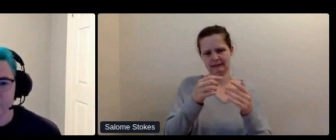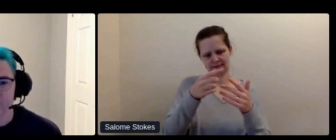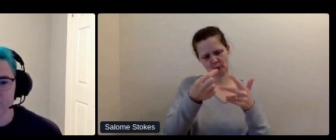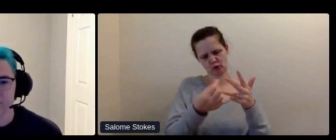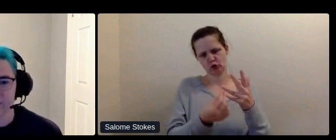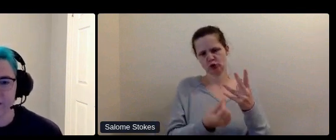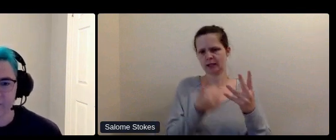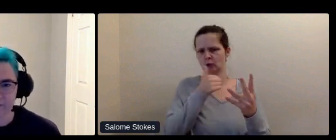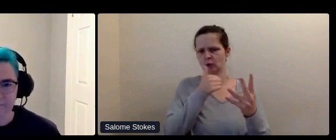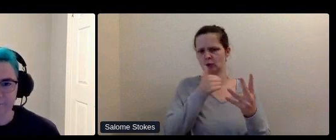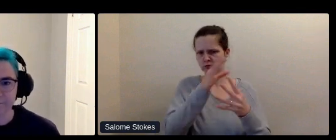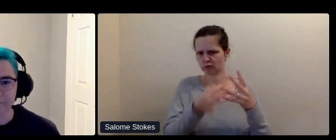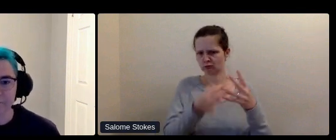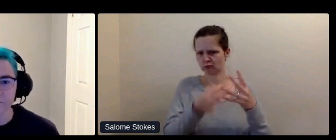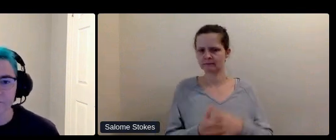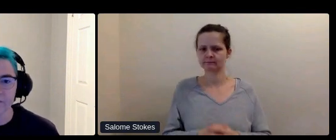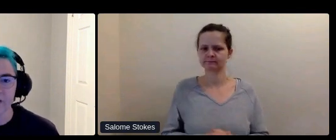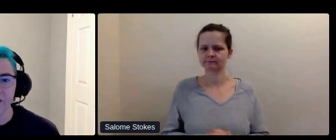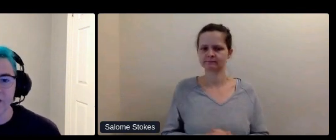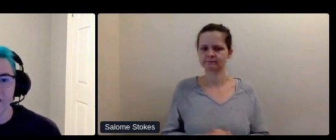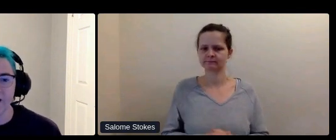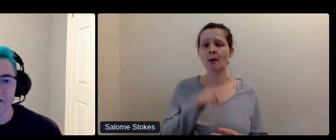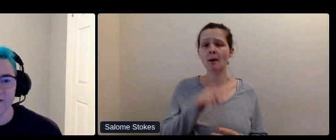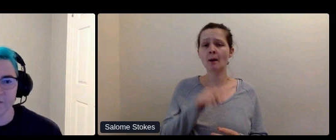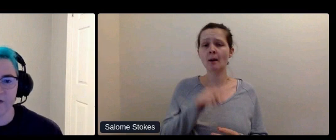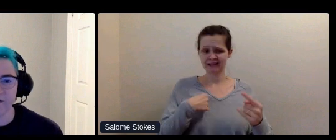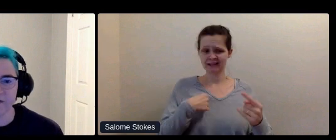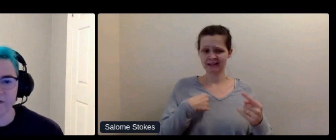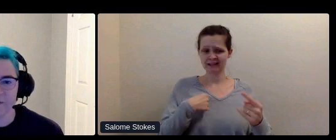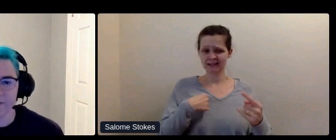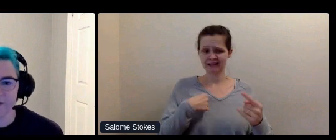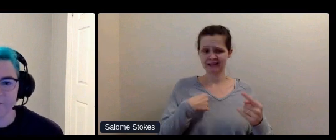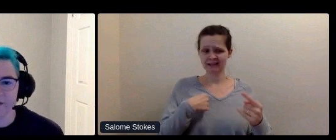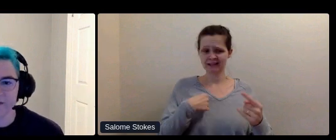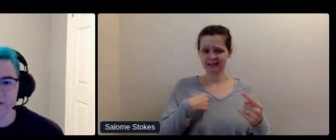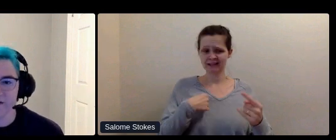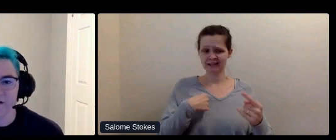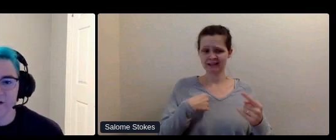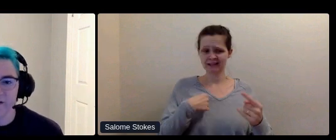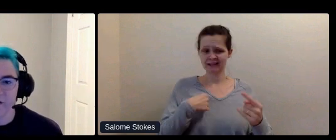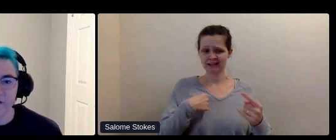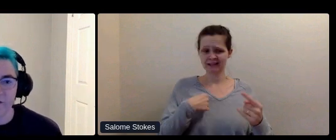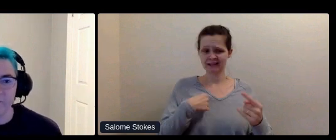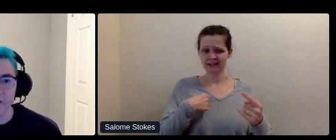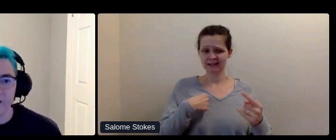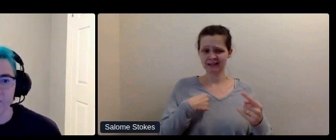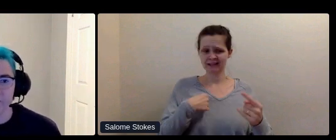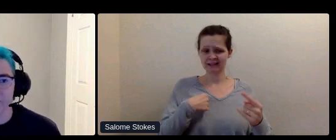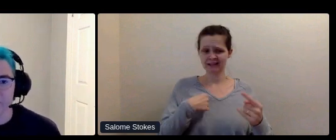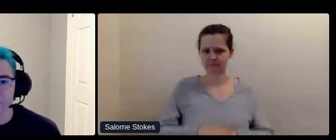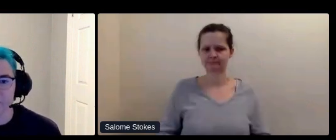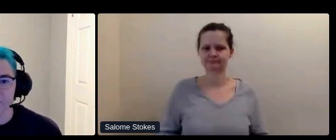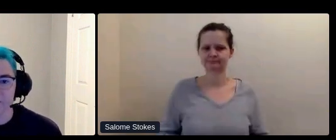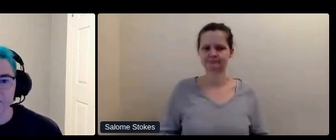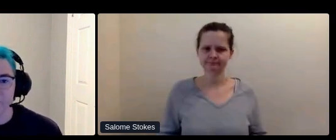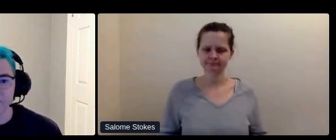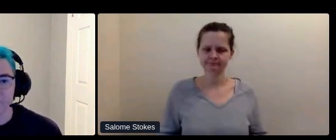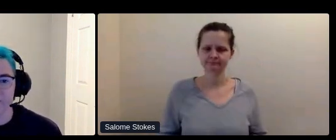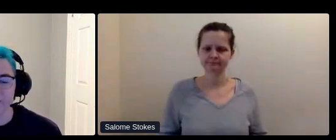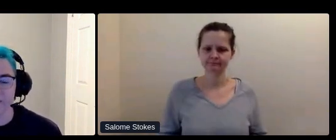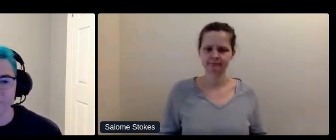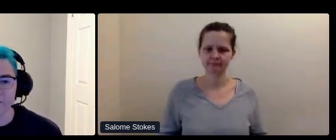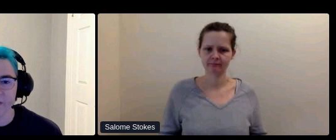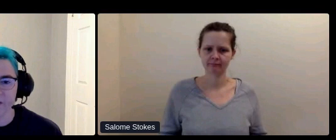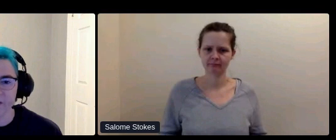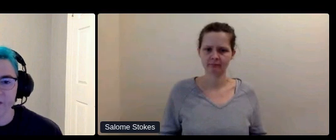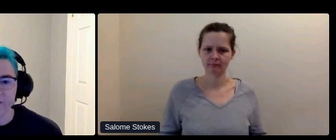at when we're looking at games. I do want to express that there are many other studios that we look to when it comes